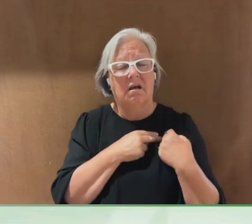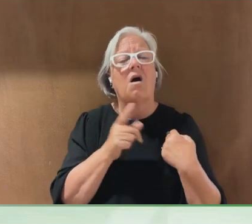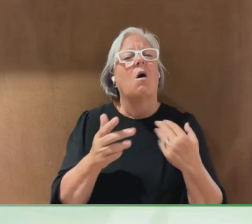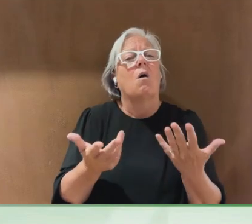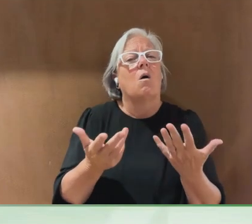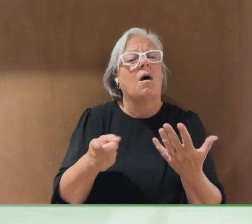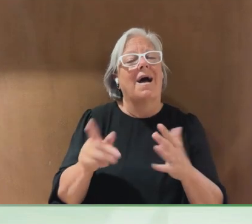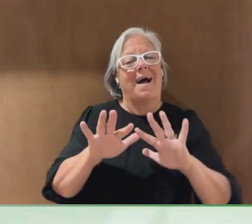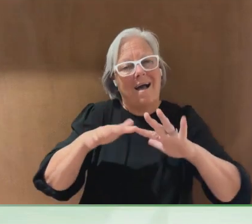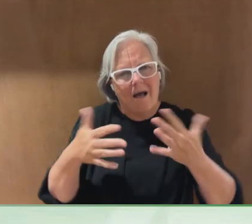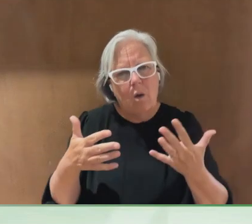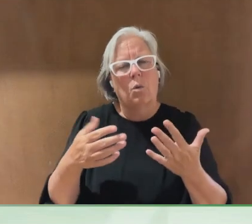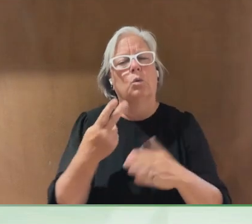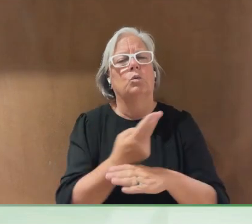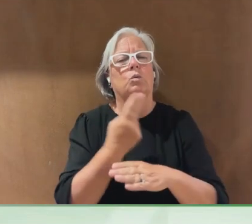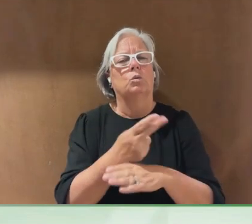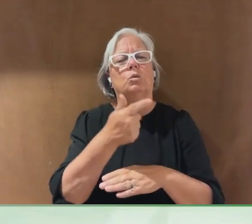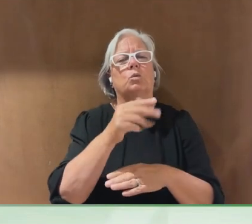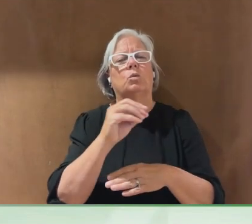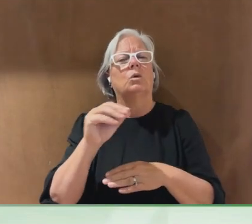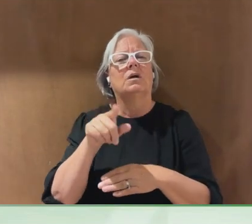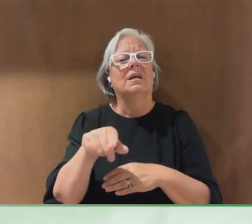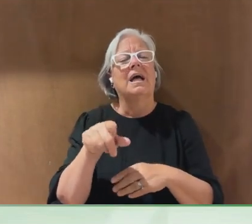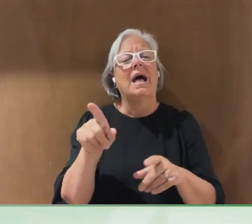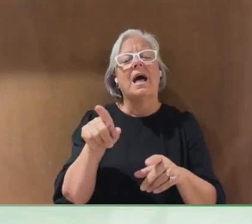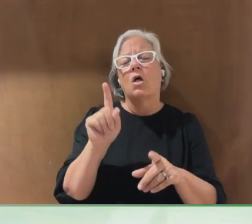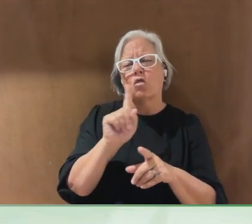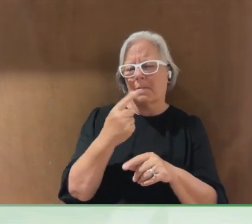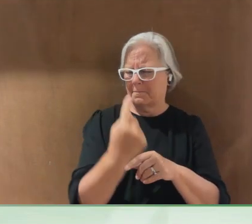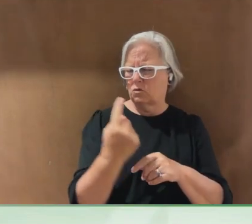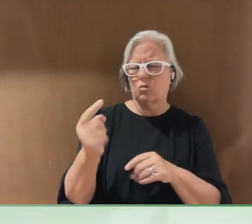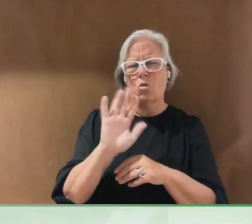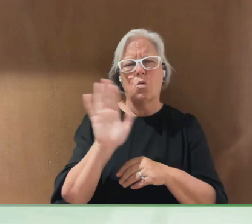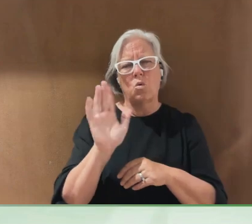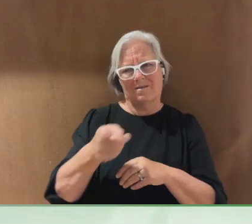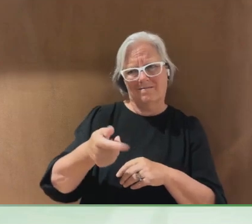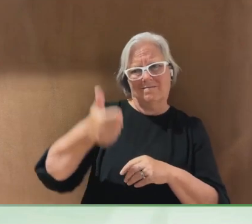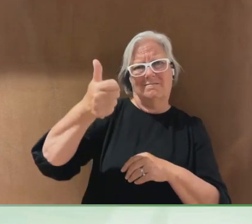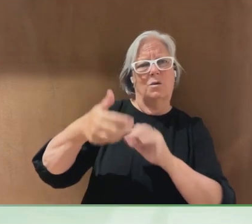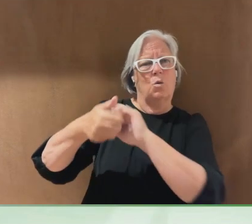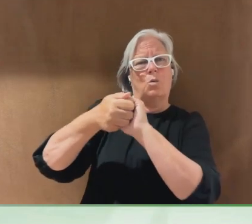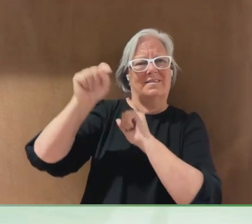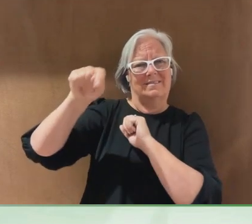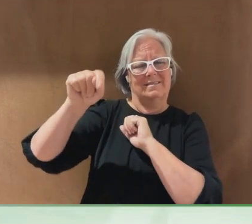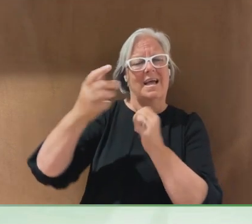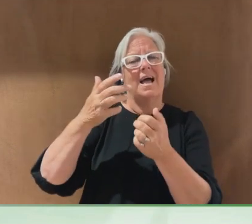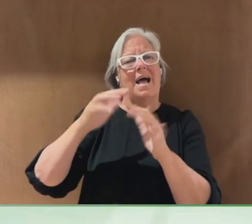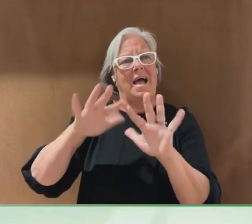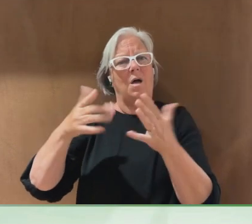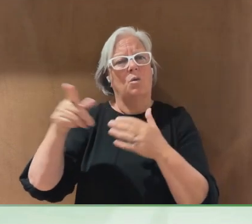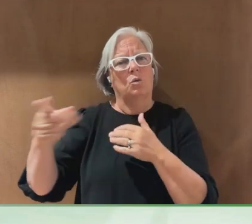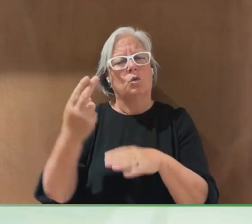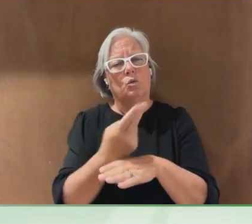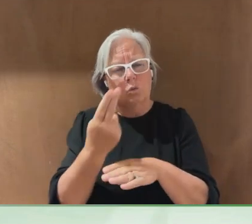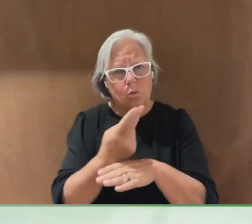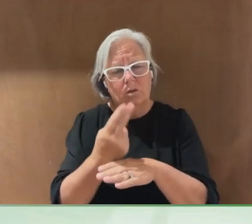I don't mean the individuals, I mean the corporate people. I mean the employers, how they're using the tools and how they allow people with disabilities who use the tools